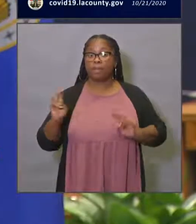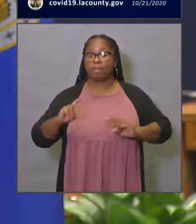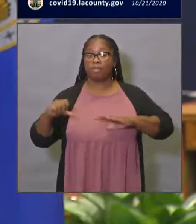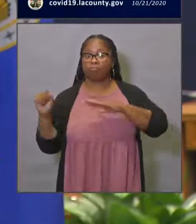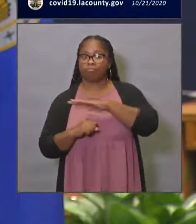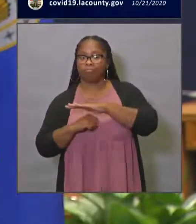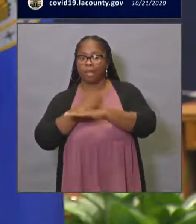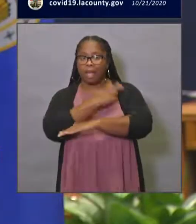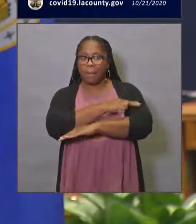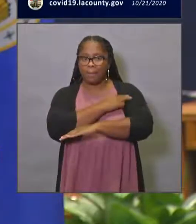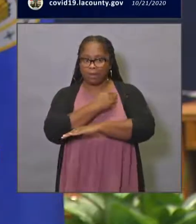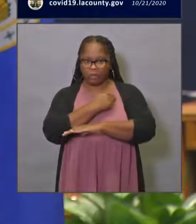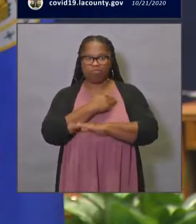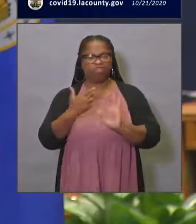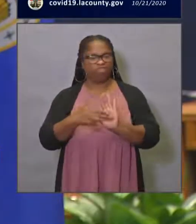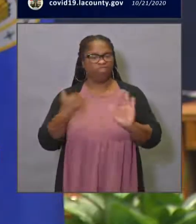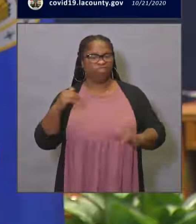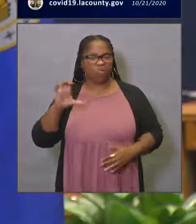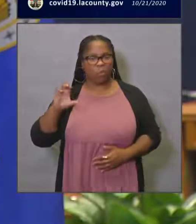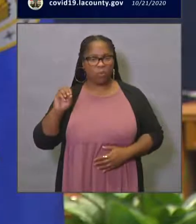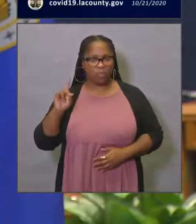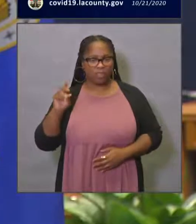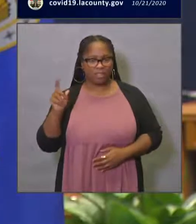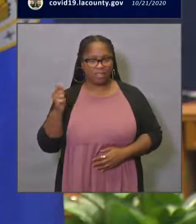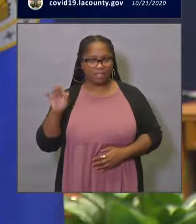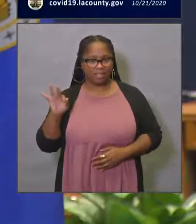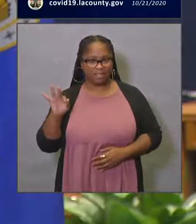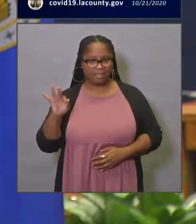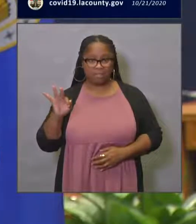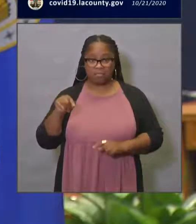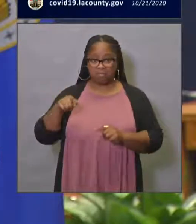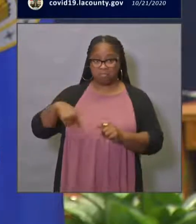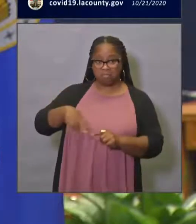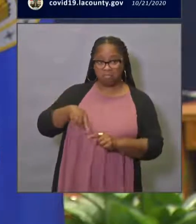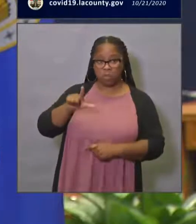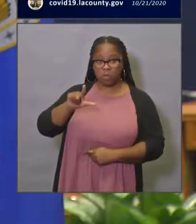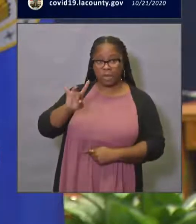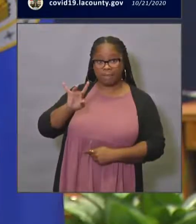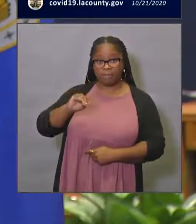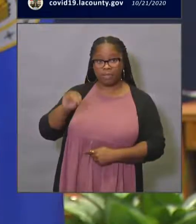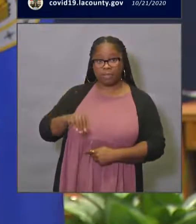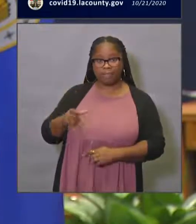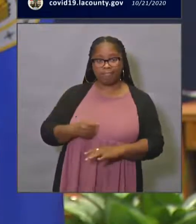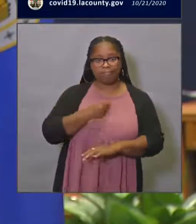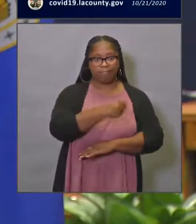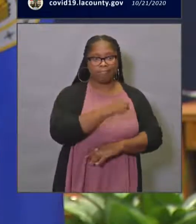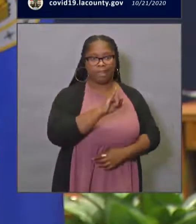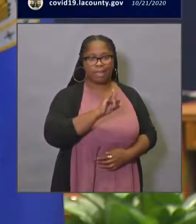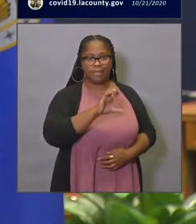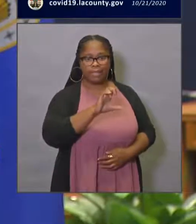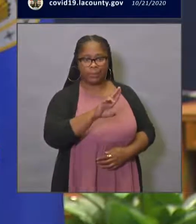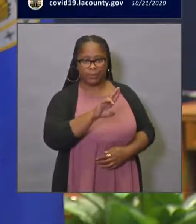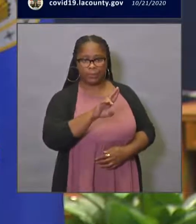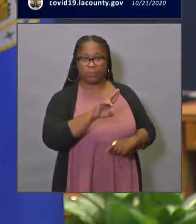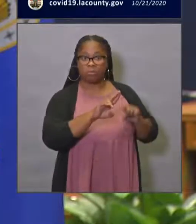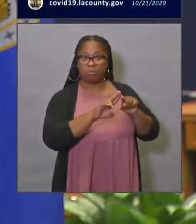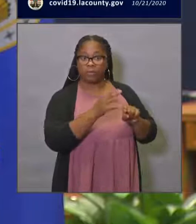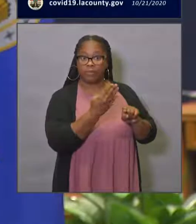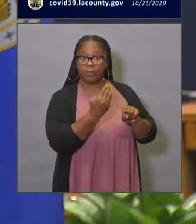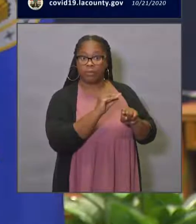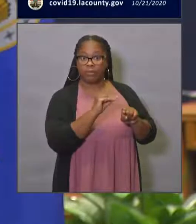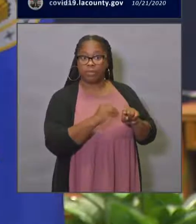with COVID-19. 28% of the people who are hospitalized are in the ICU, and about 14% are